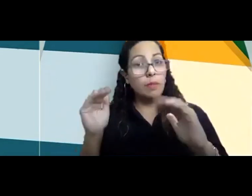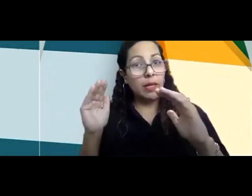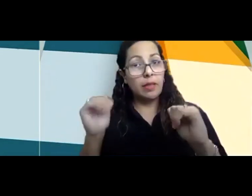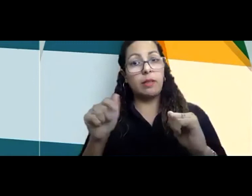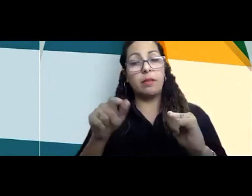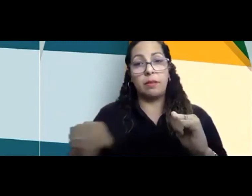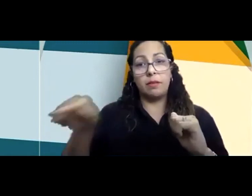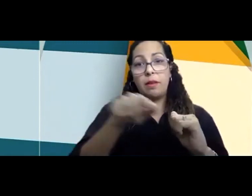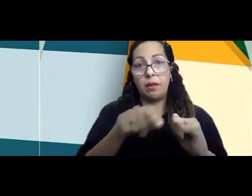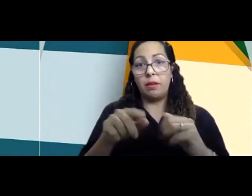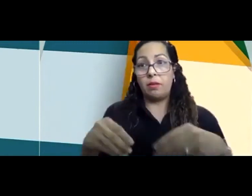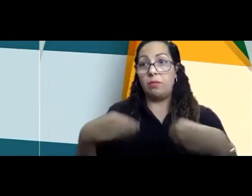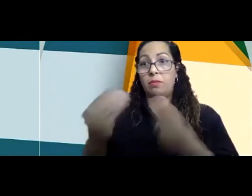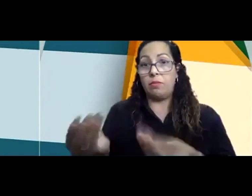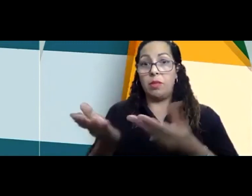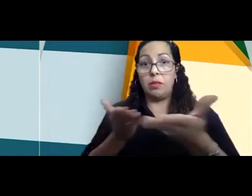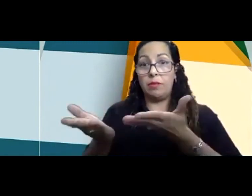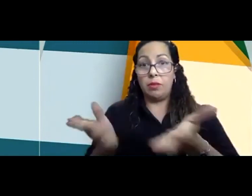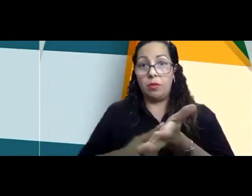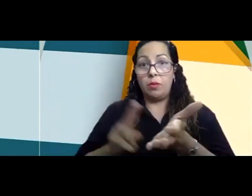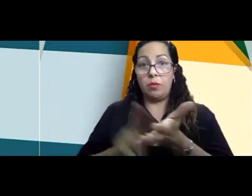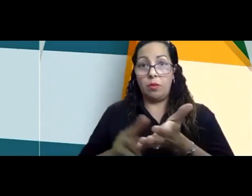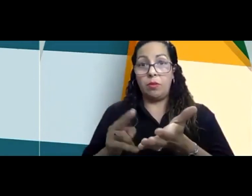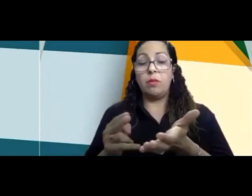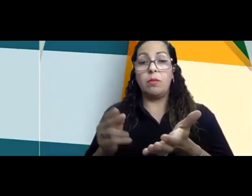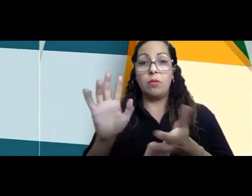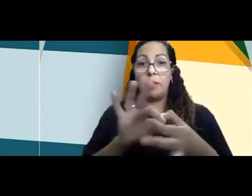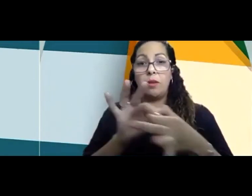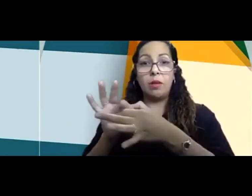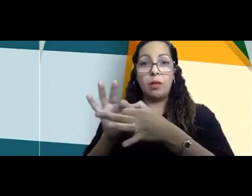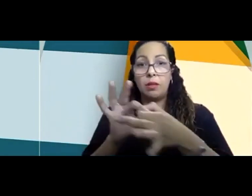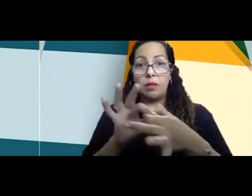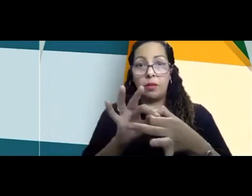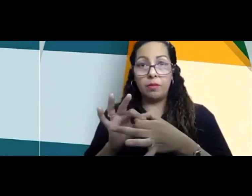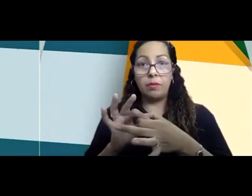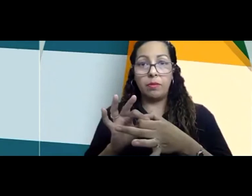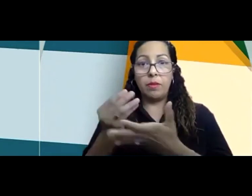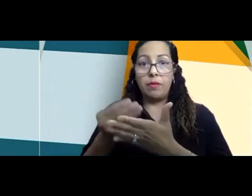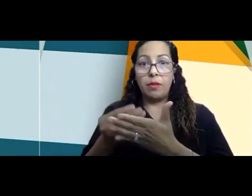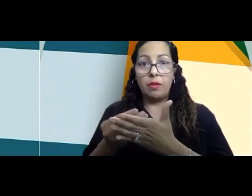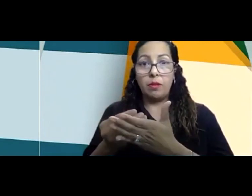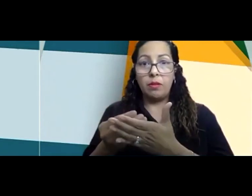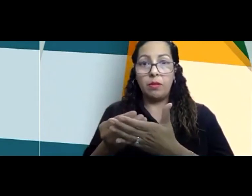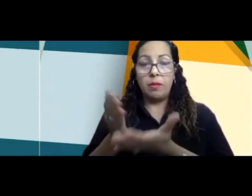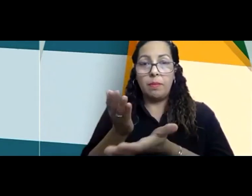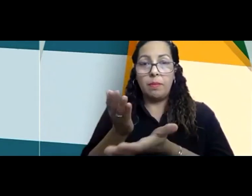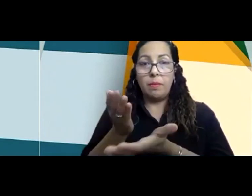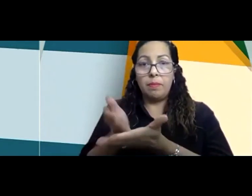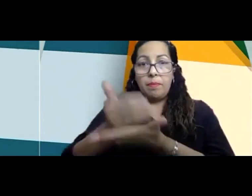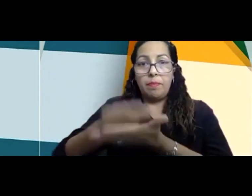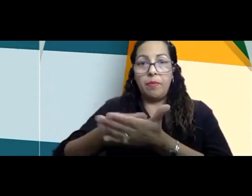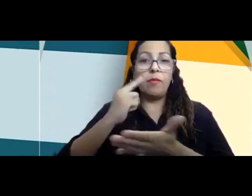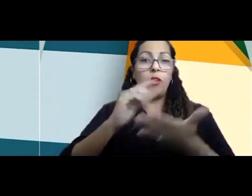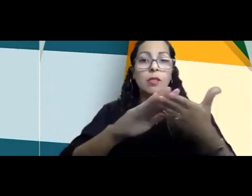management services to be contracted will be those related to round 1 funding allocation for the city